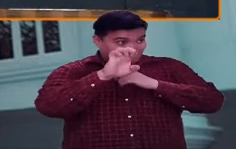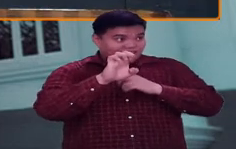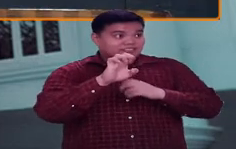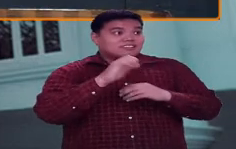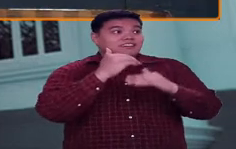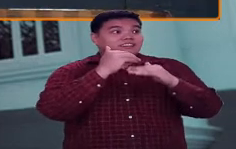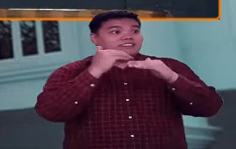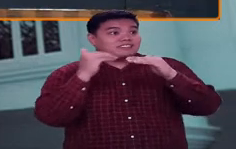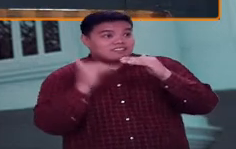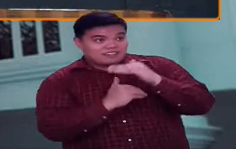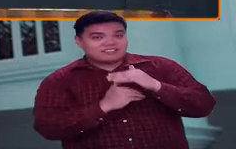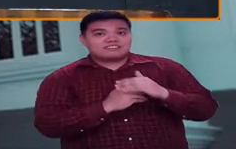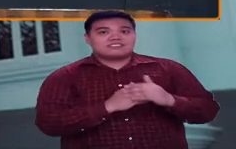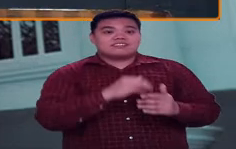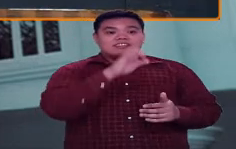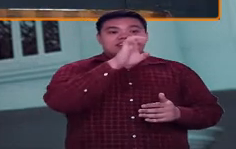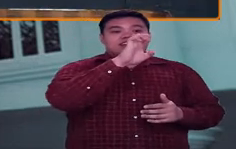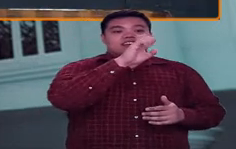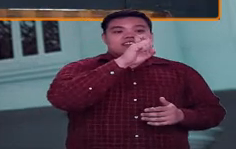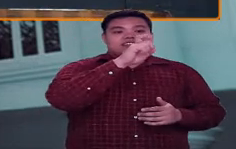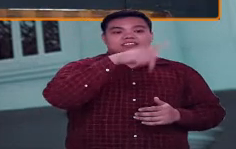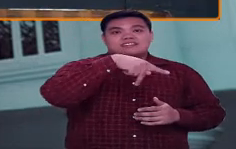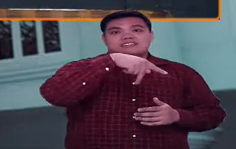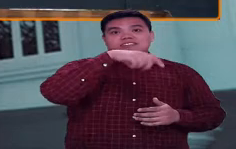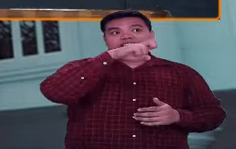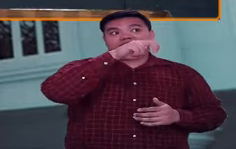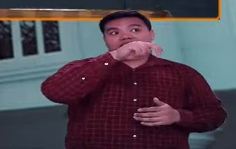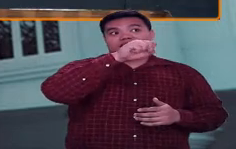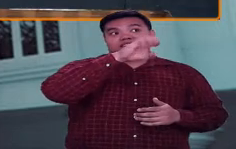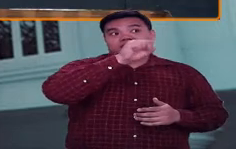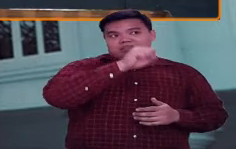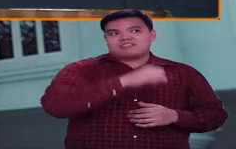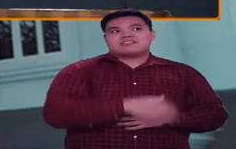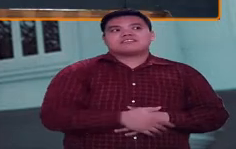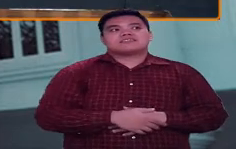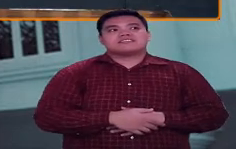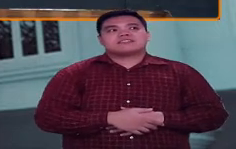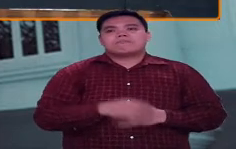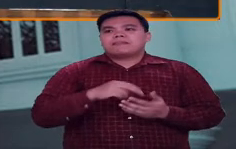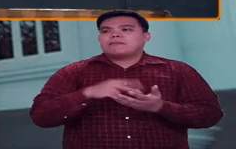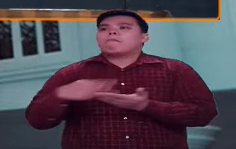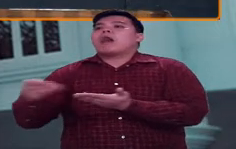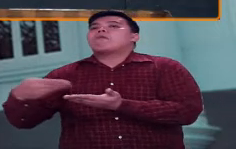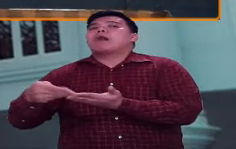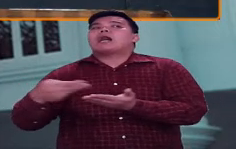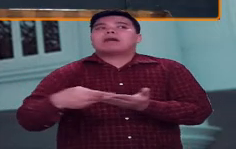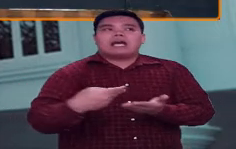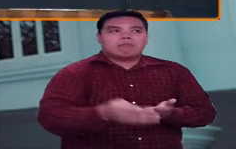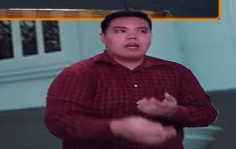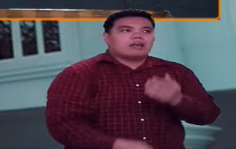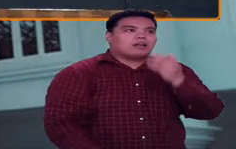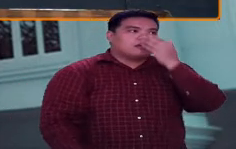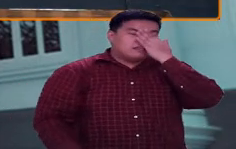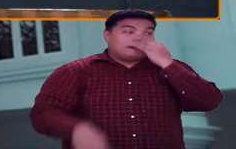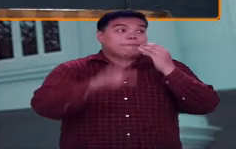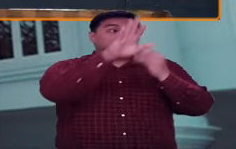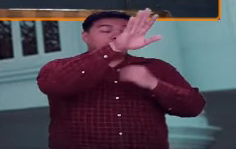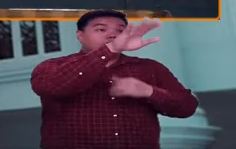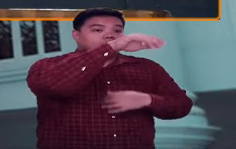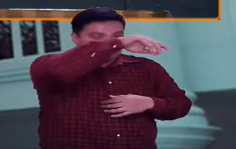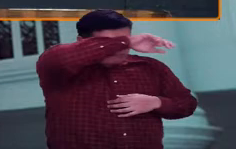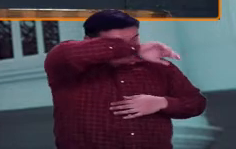I've heard so many testimonies that are given by people. Let me share some of them with you. And I've broken them down into